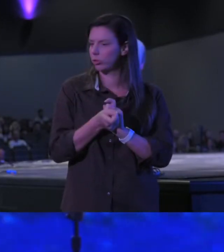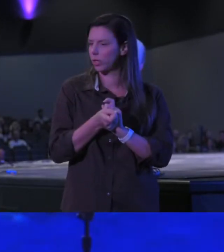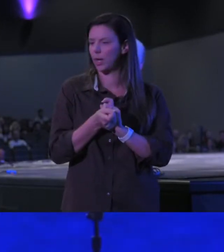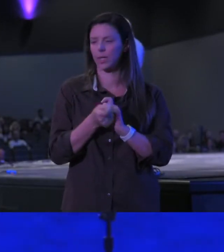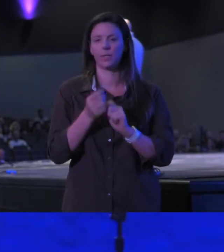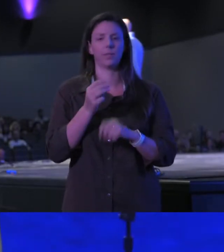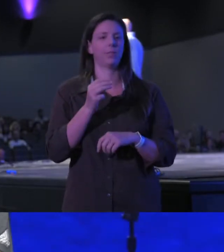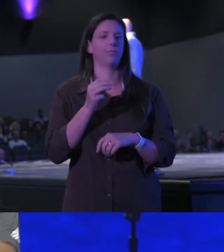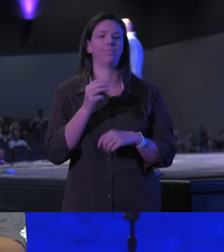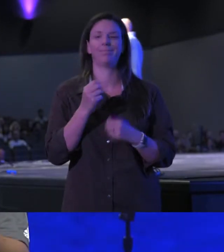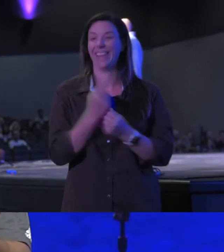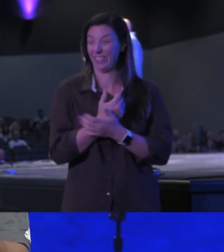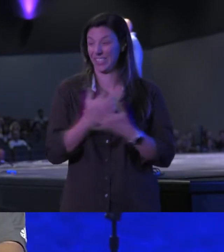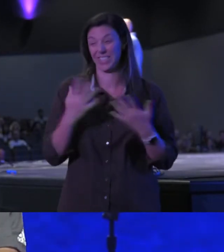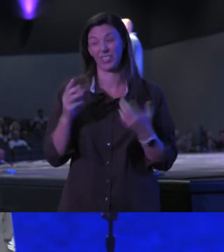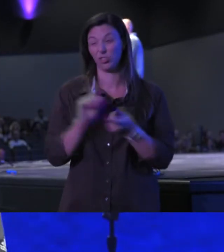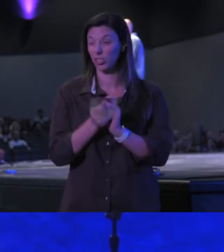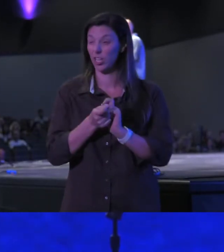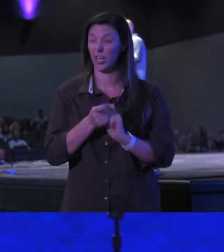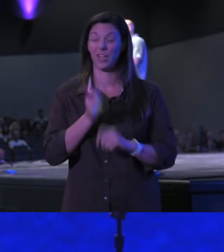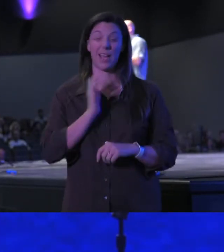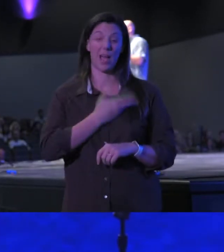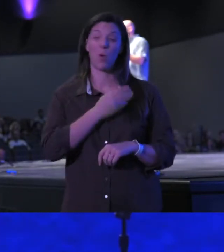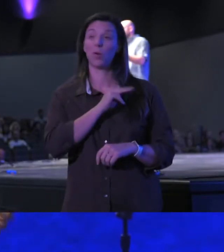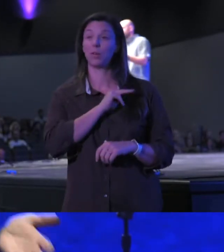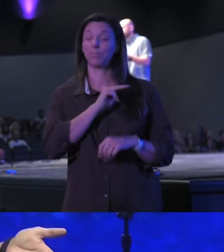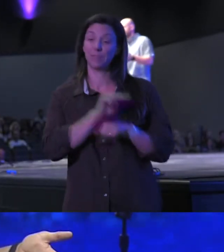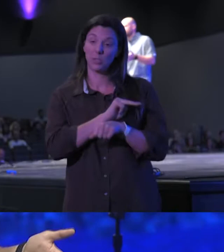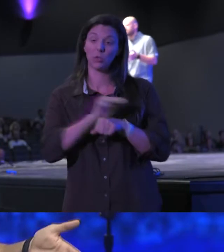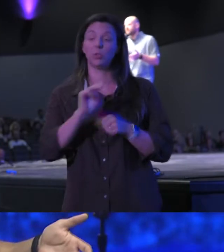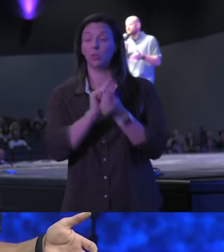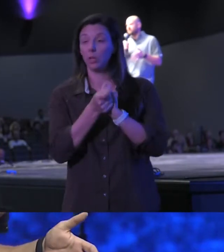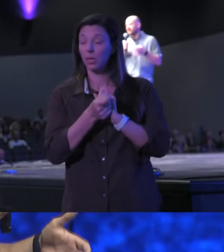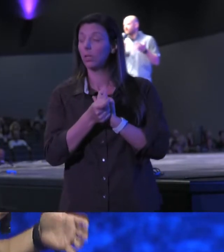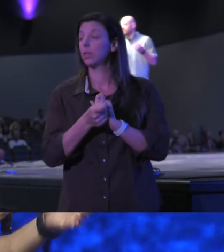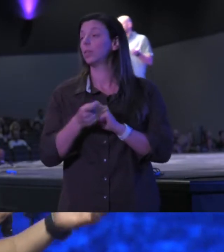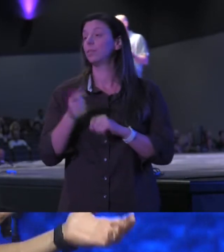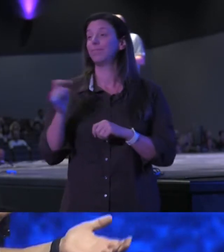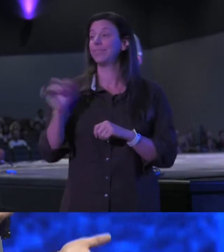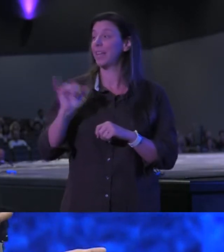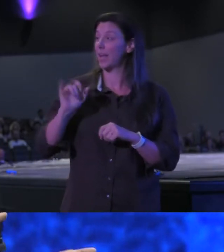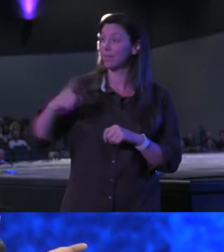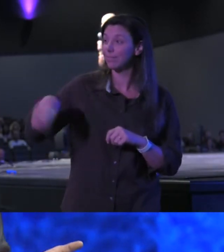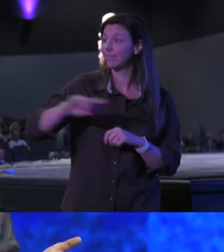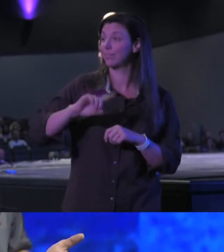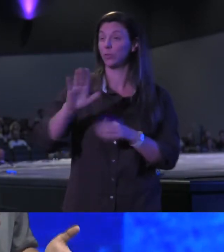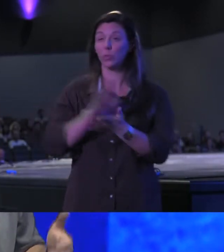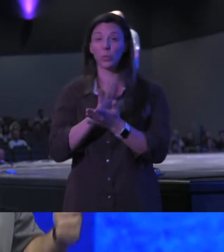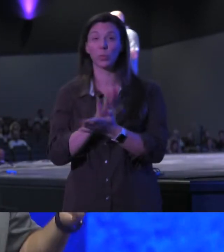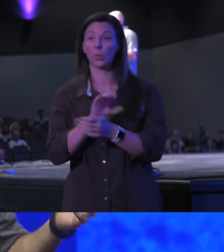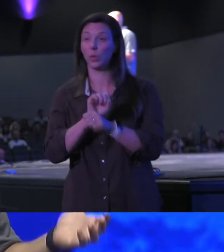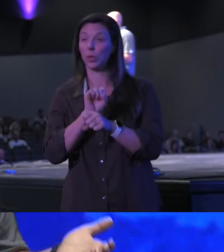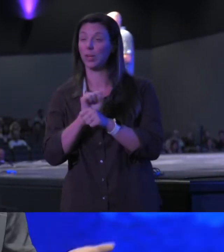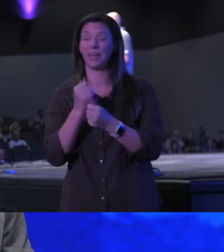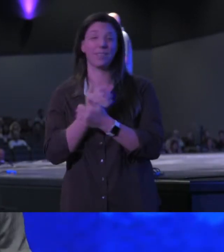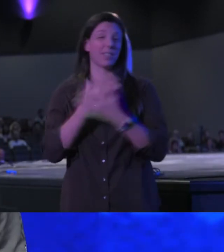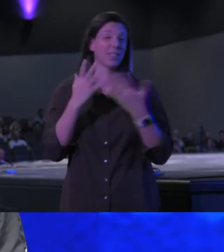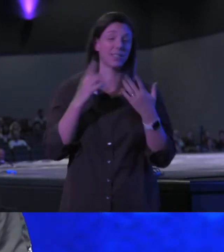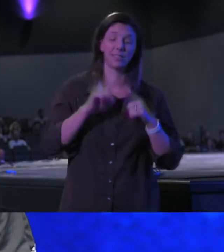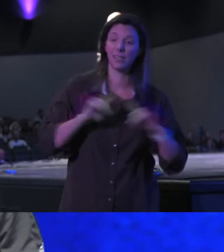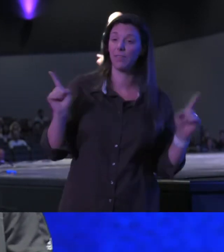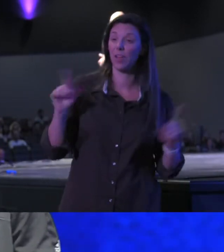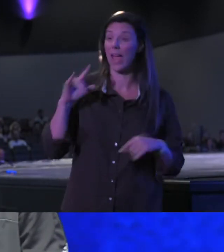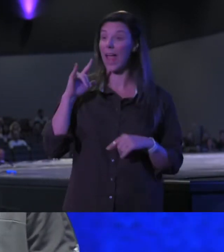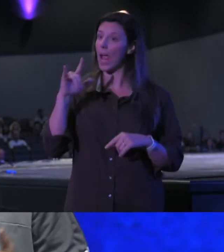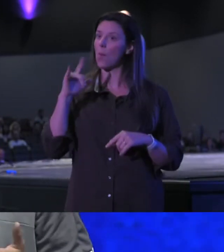changed. Just like you, in the work that you do, in the schools that you go to, everything was different. The airports that we were used to